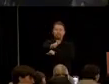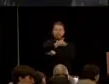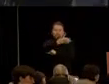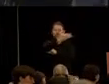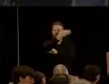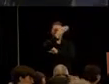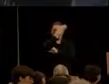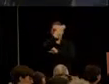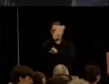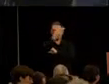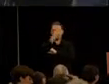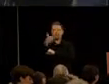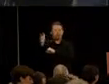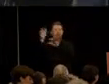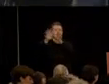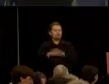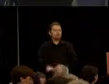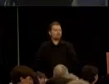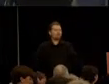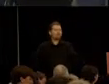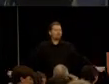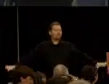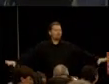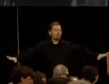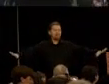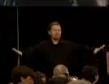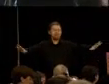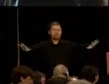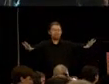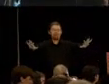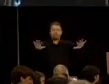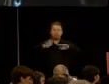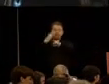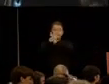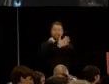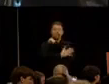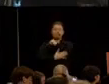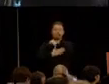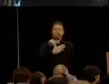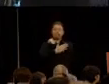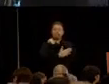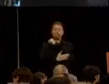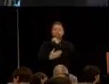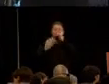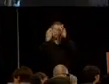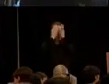wave o'er the land of the free